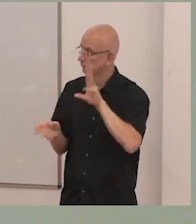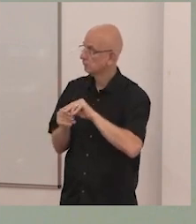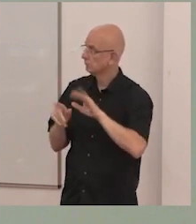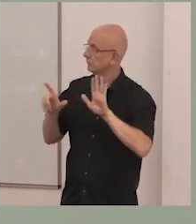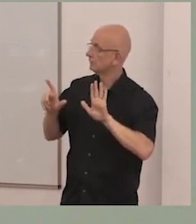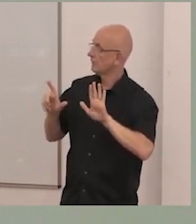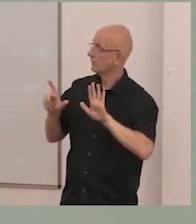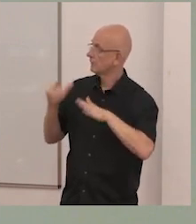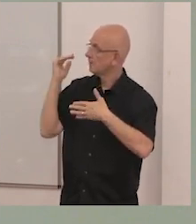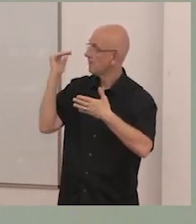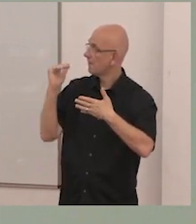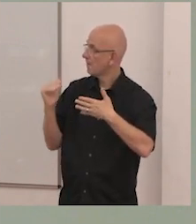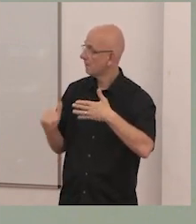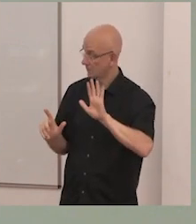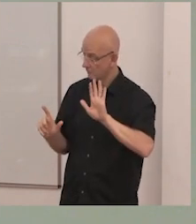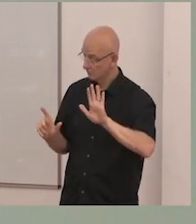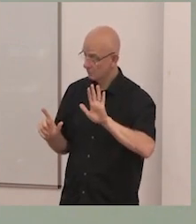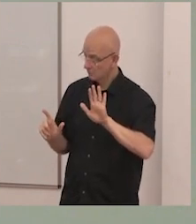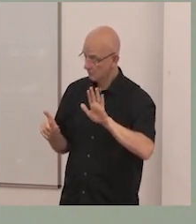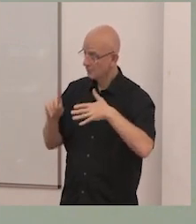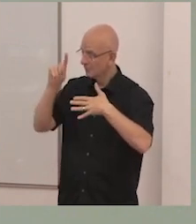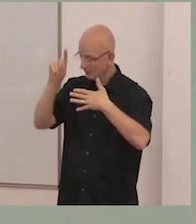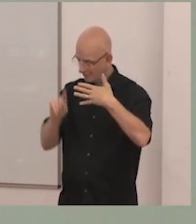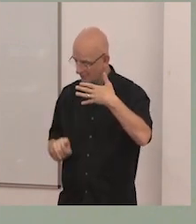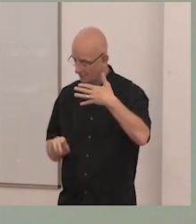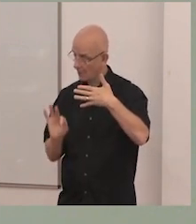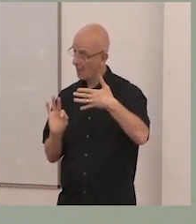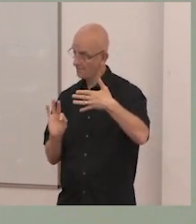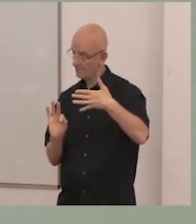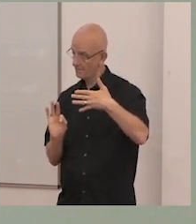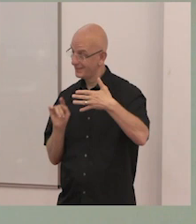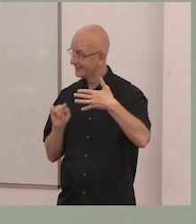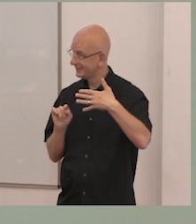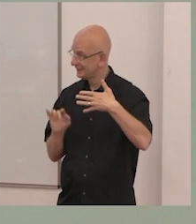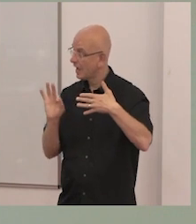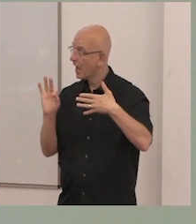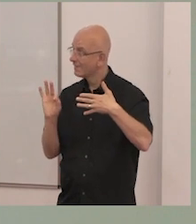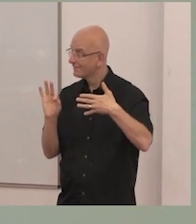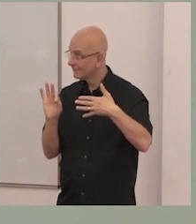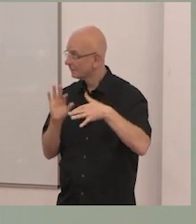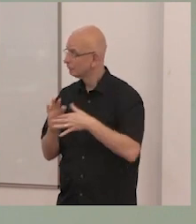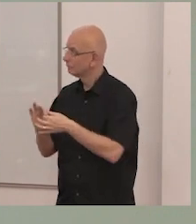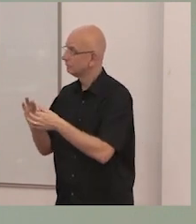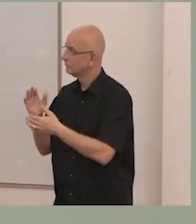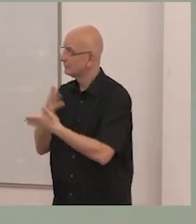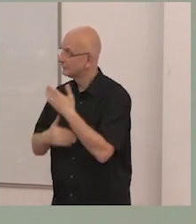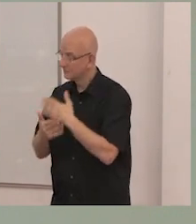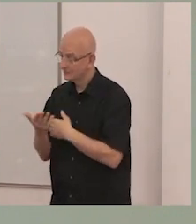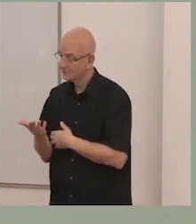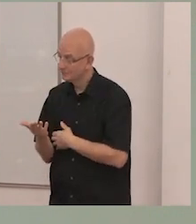disabilities, which is about basic health and welfare, which includes disability. So it's a